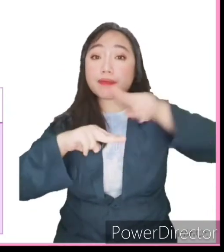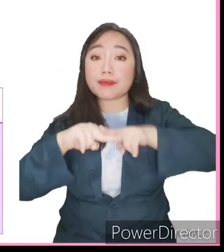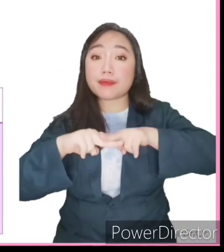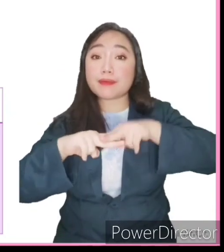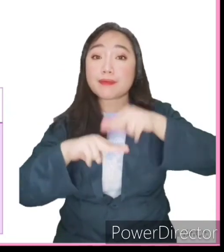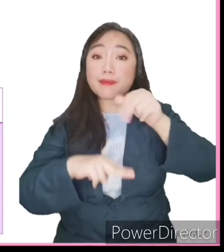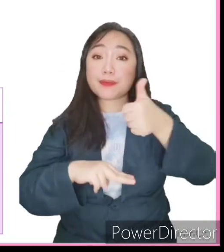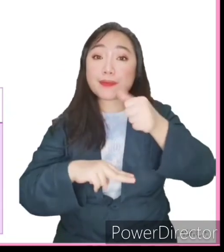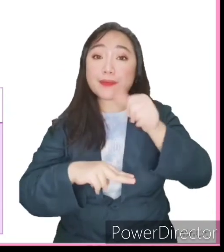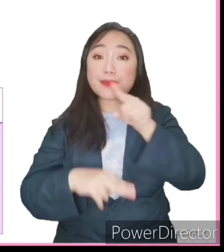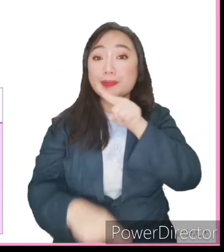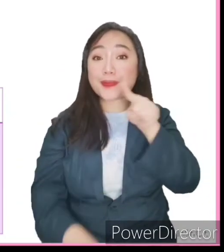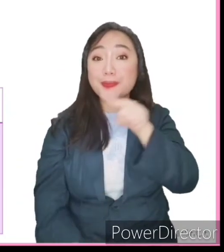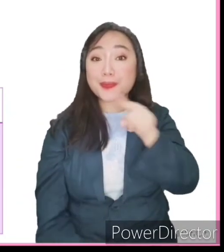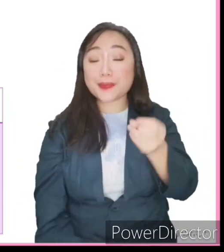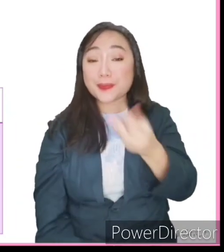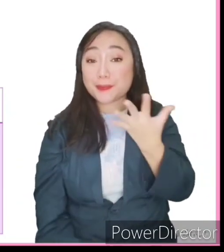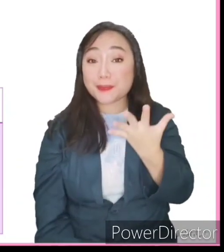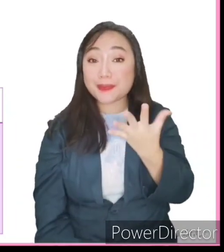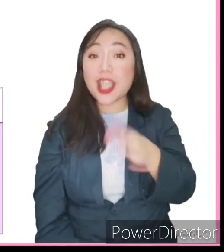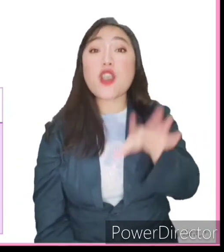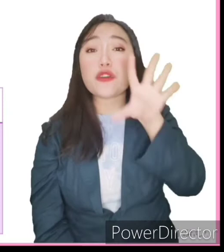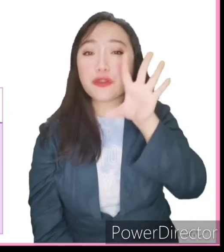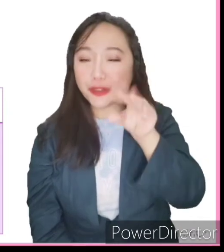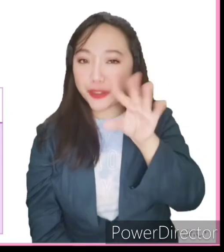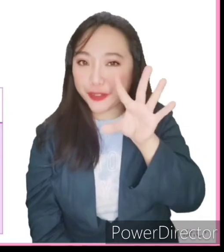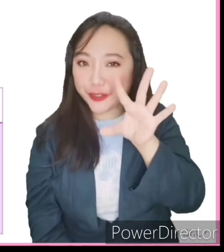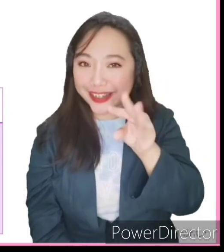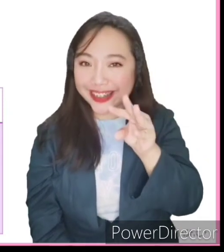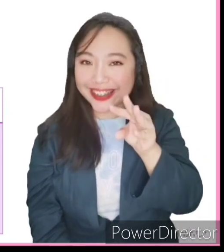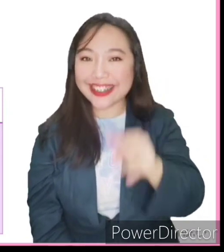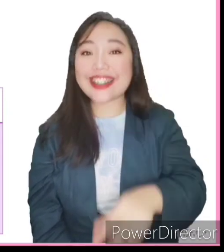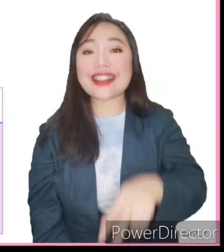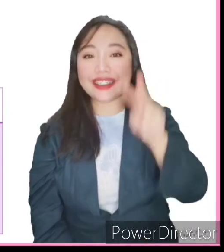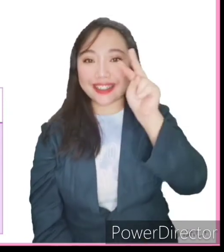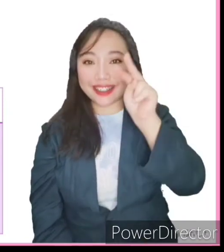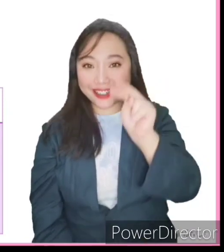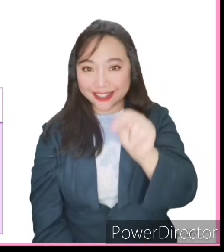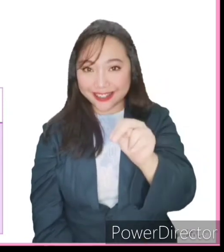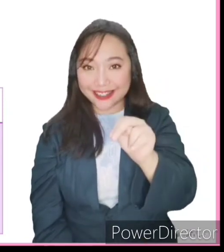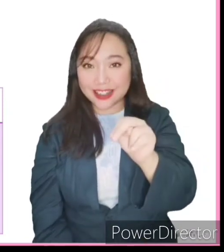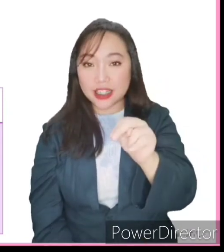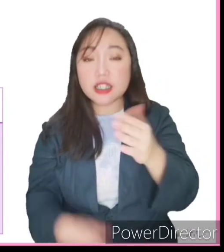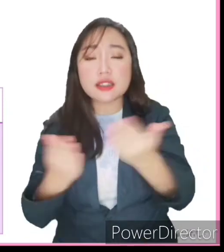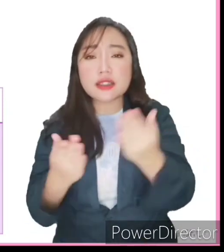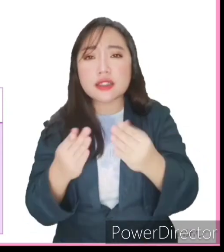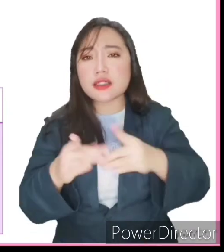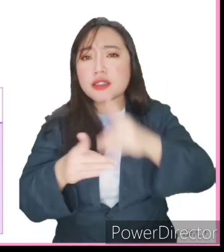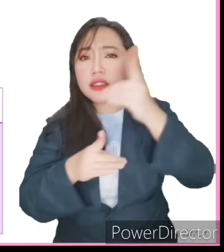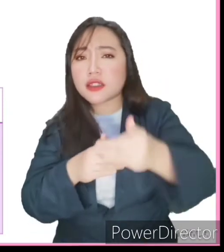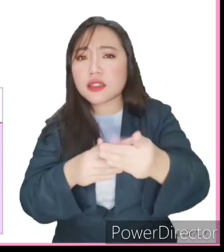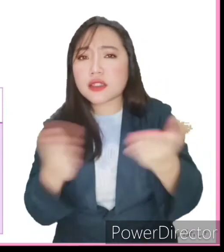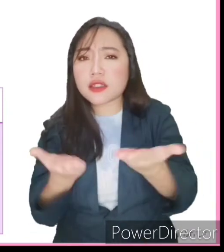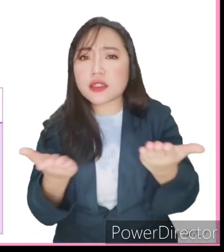So 5 and then add 10 would be equals to how many? 15 newton.